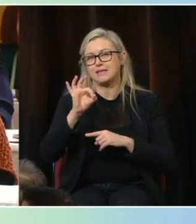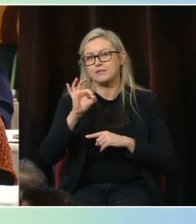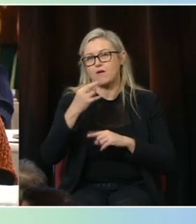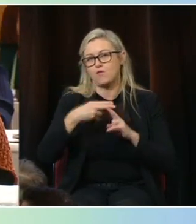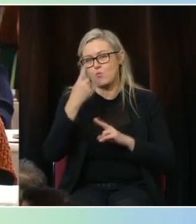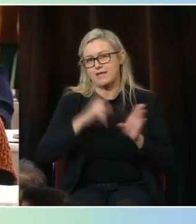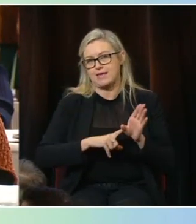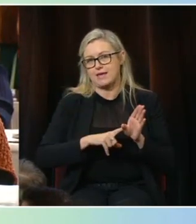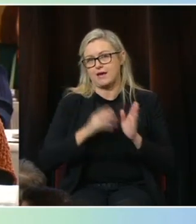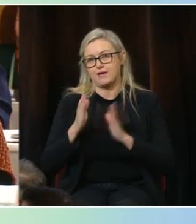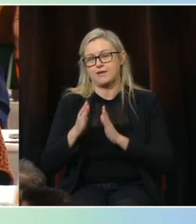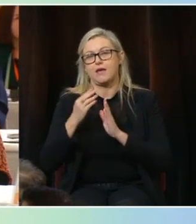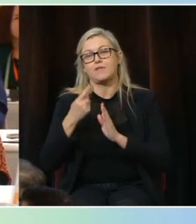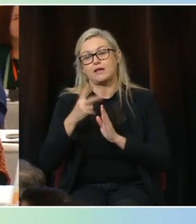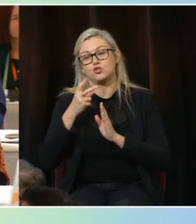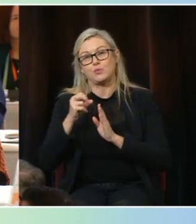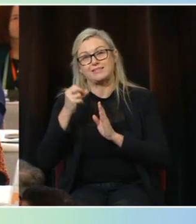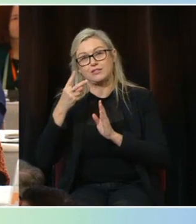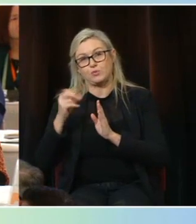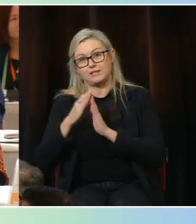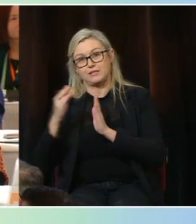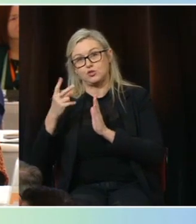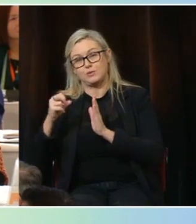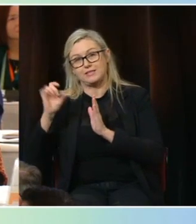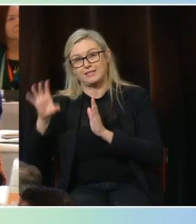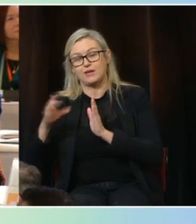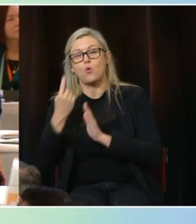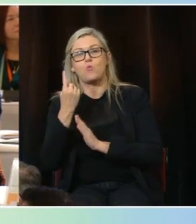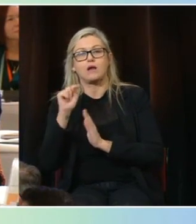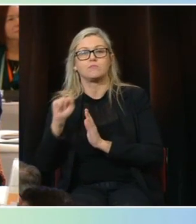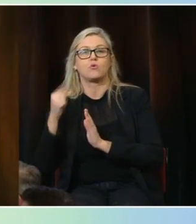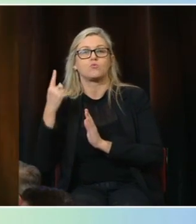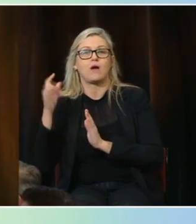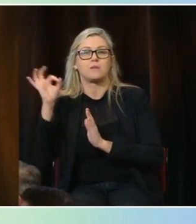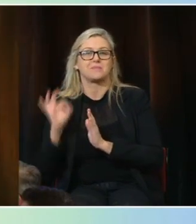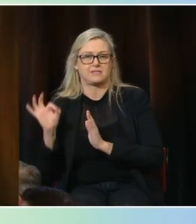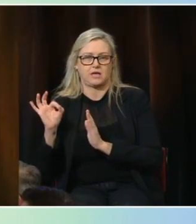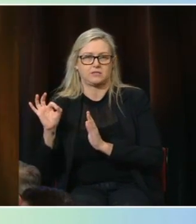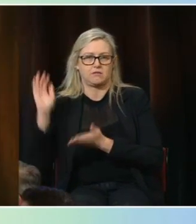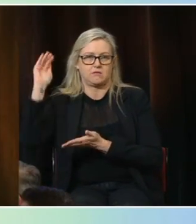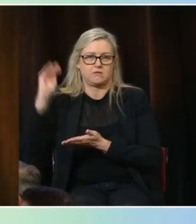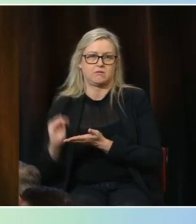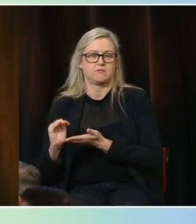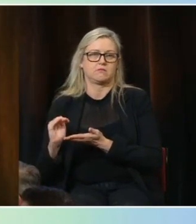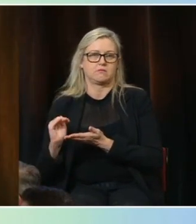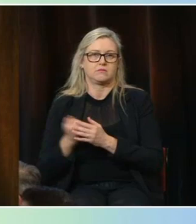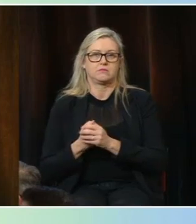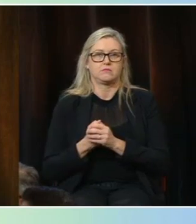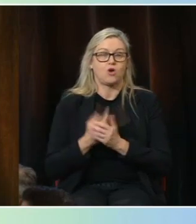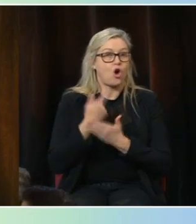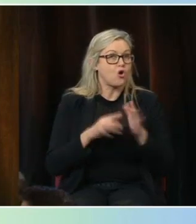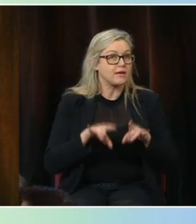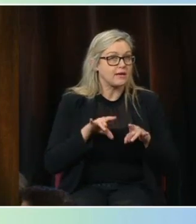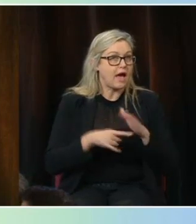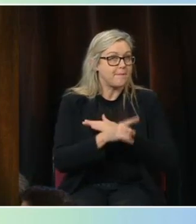over the decade to 2020 that was 1.1 a year it's not just an Australian phenomenon the